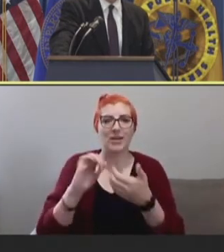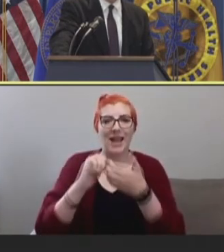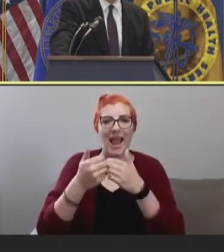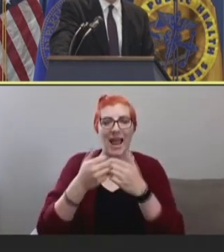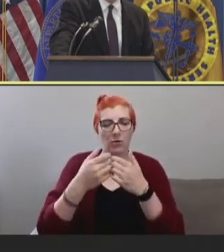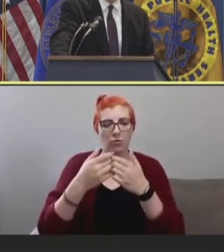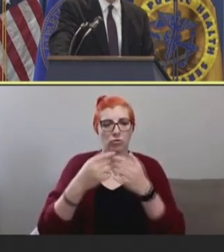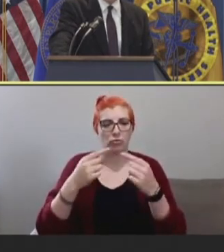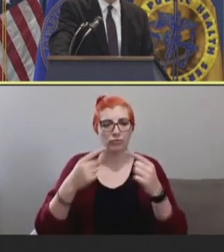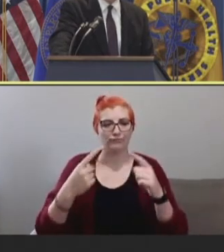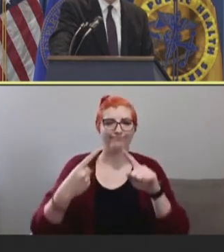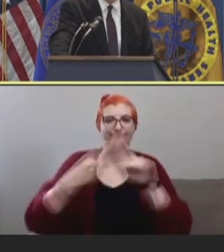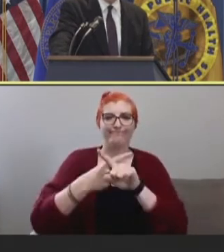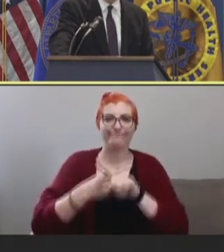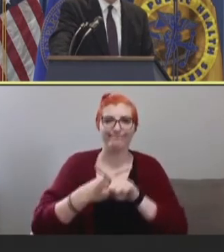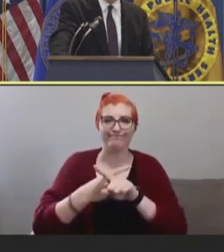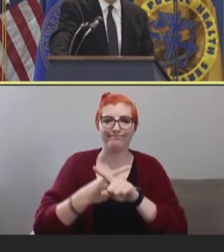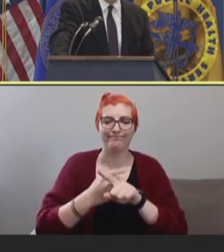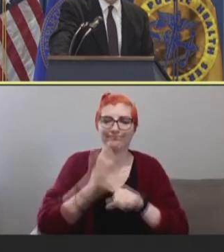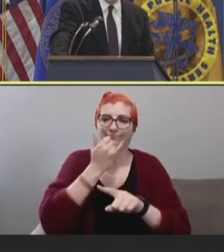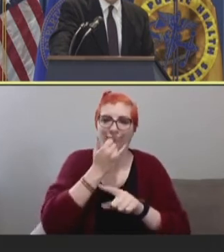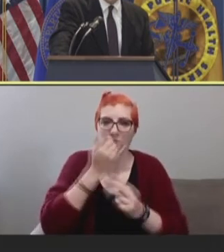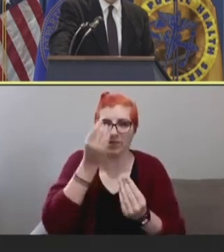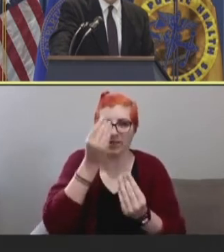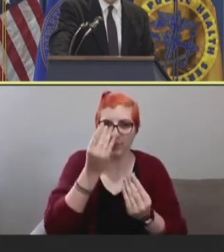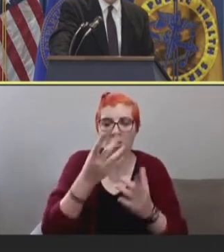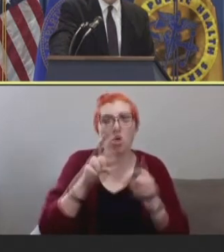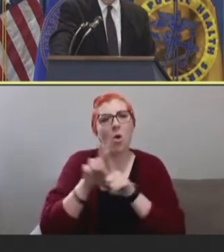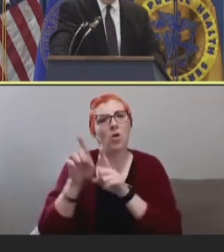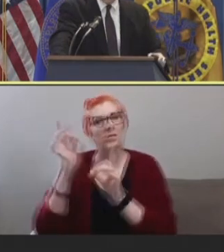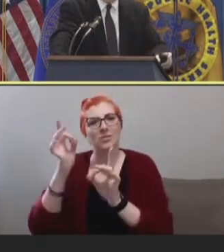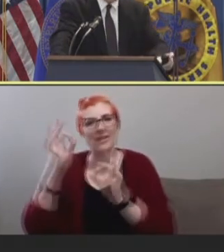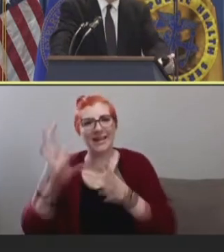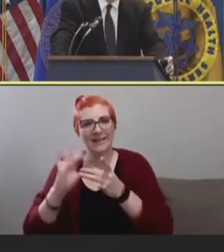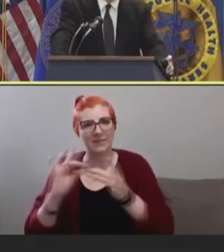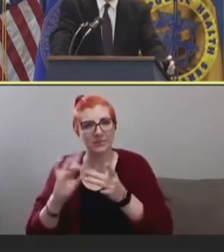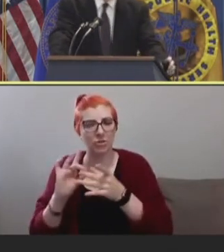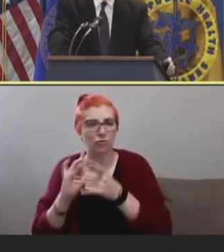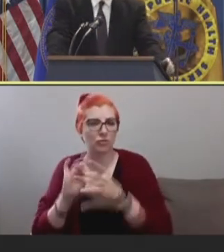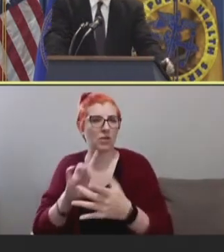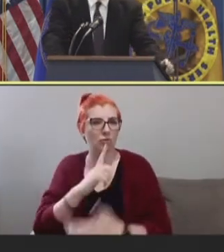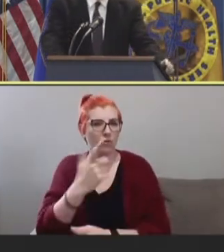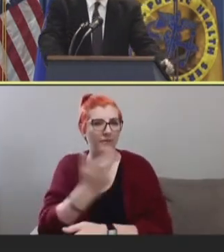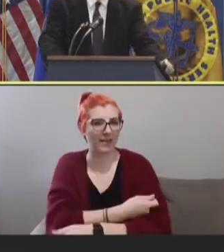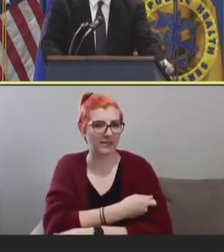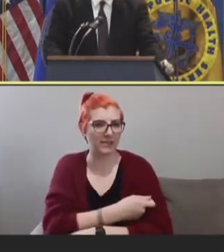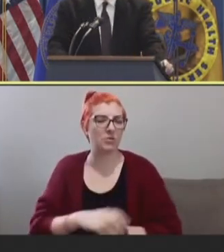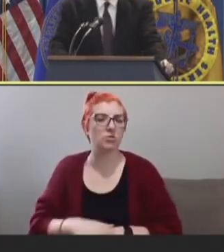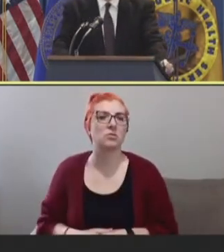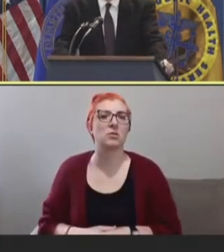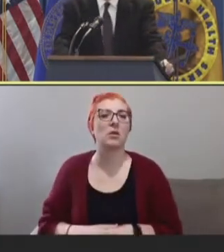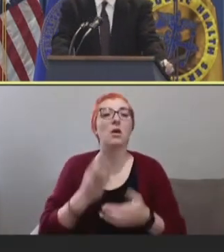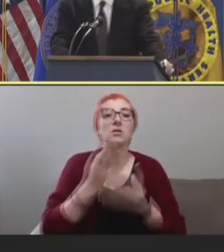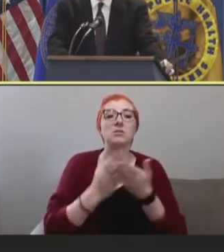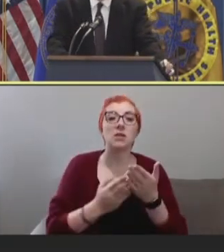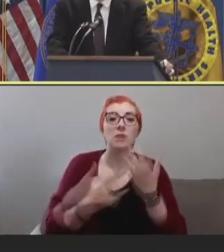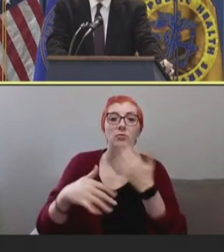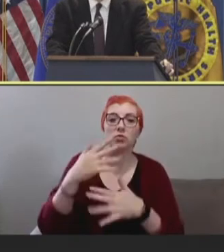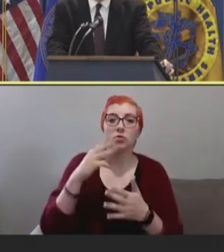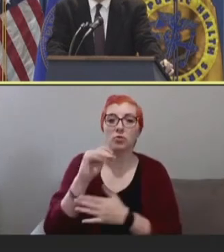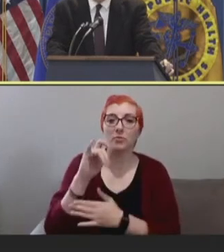about vaccination, as well as hate speech related to vaccination. Some social media companies are beginning